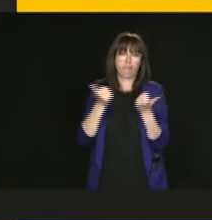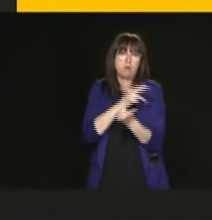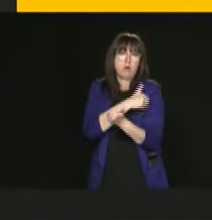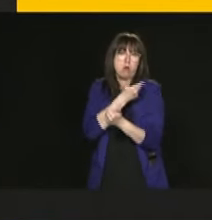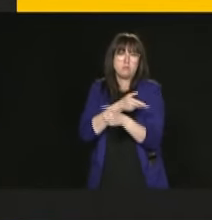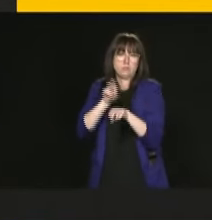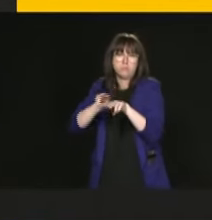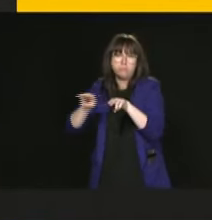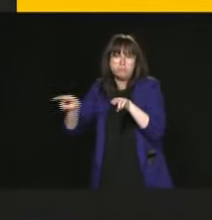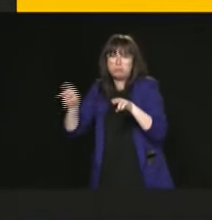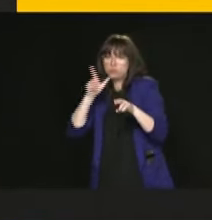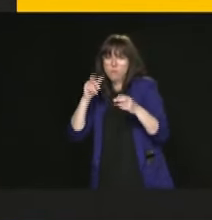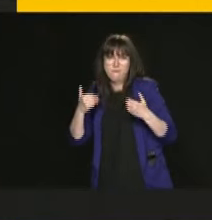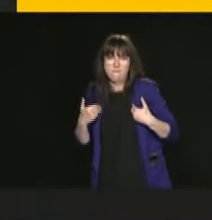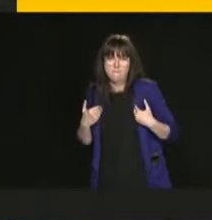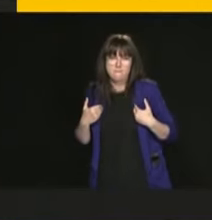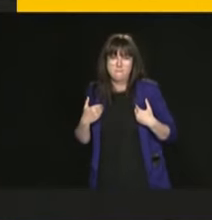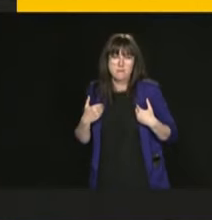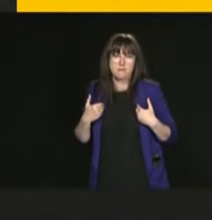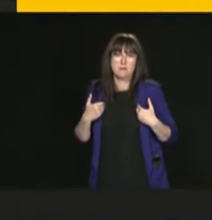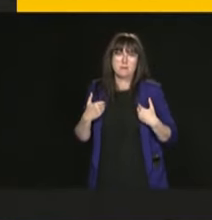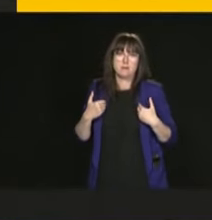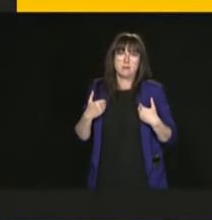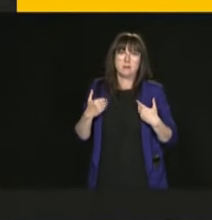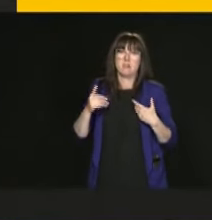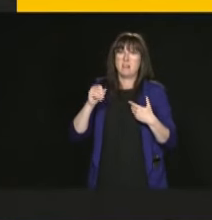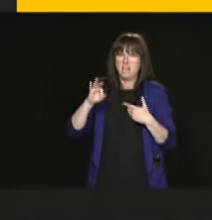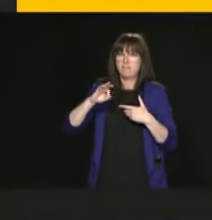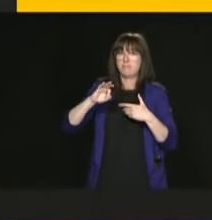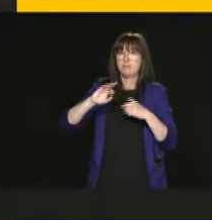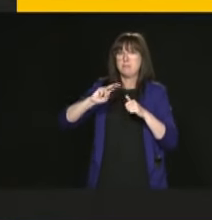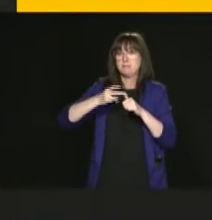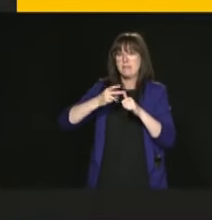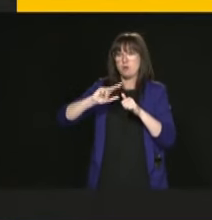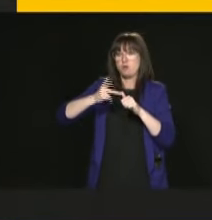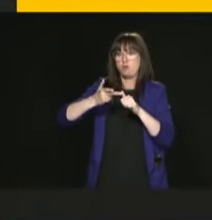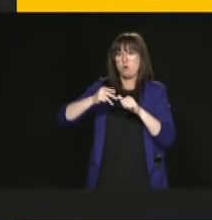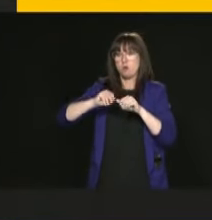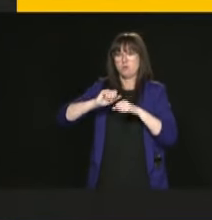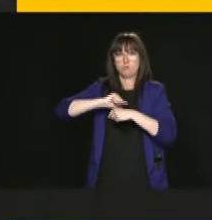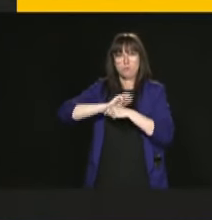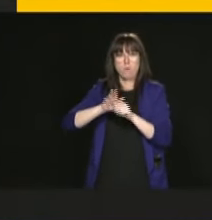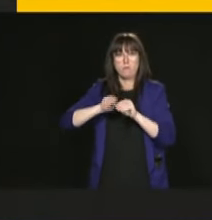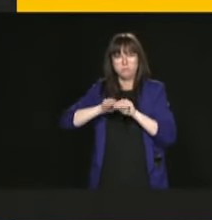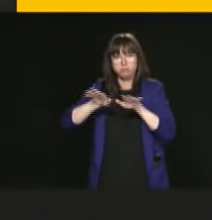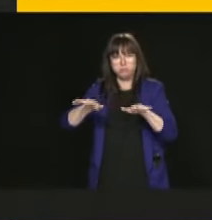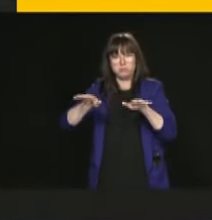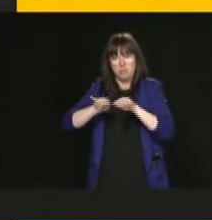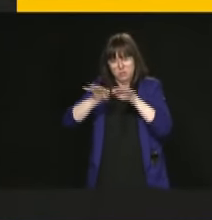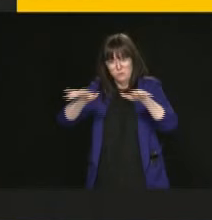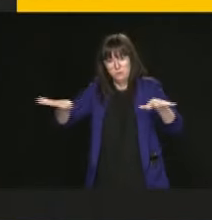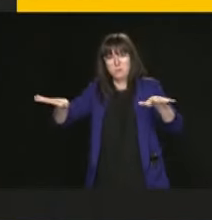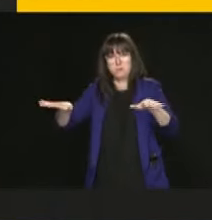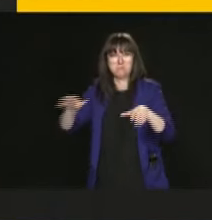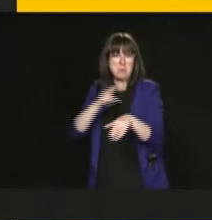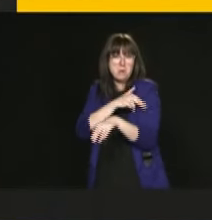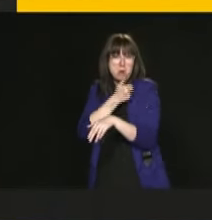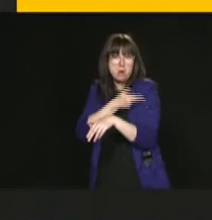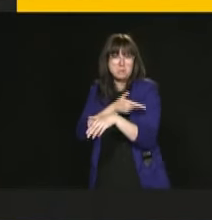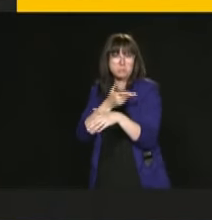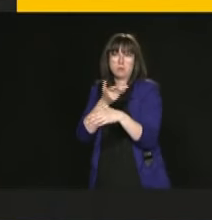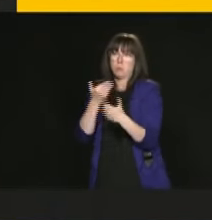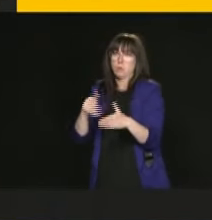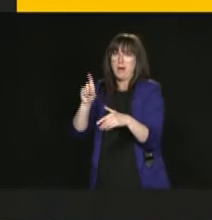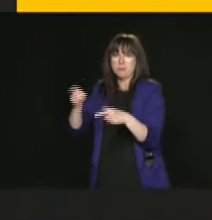surge capacity in case there might be a second wave or another uptick in cases. So that's why the authorities